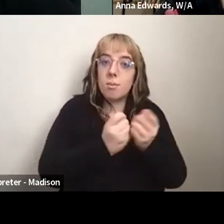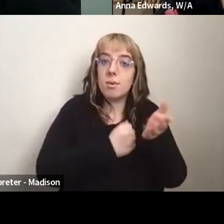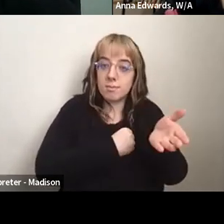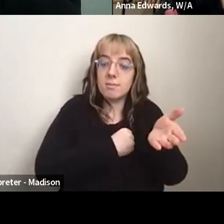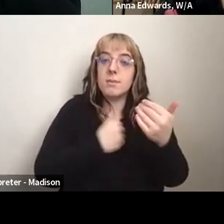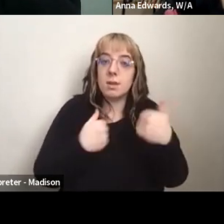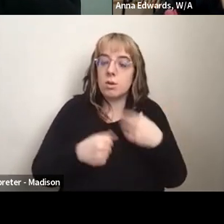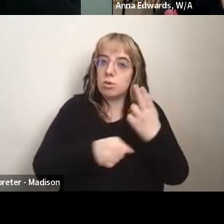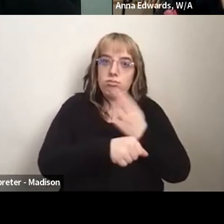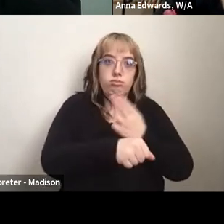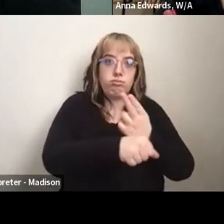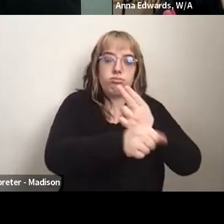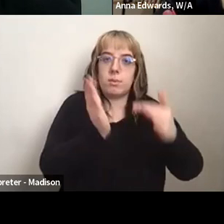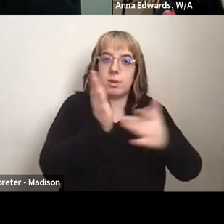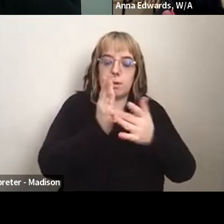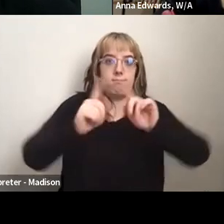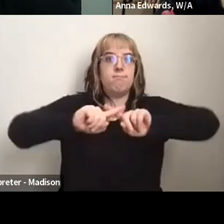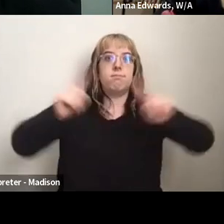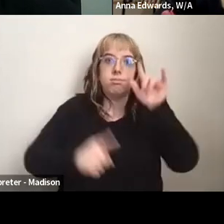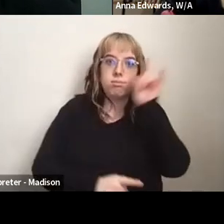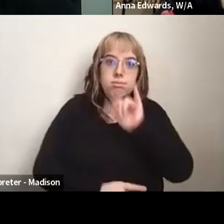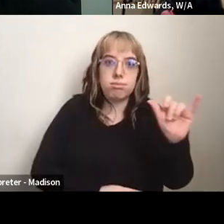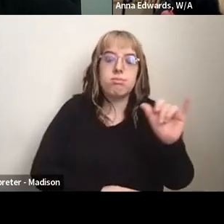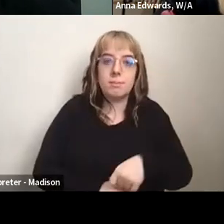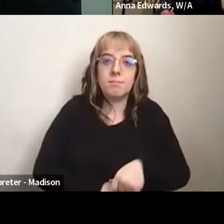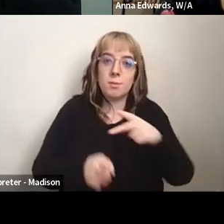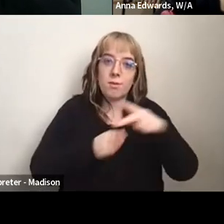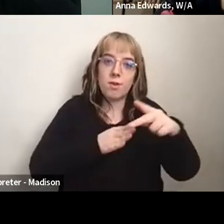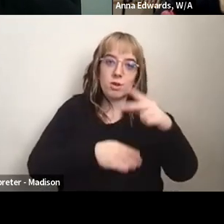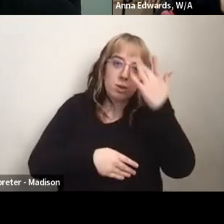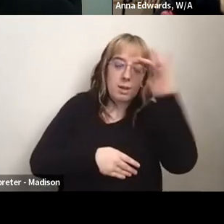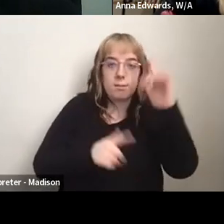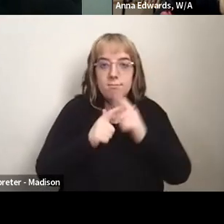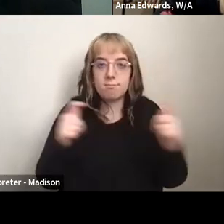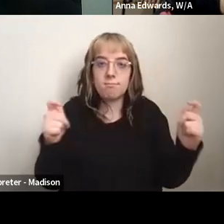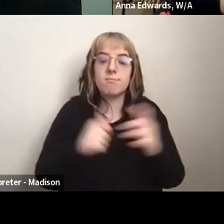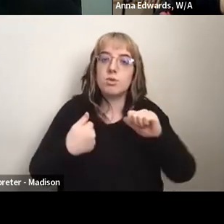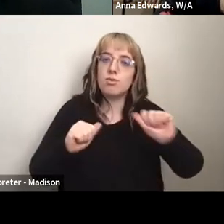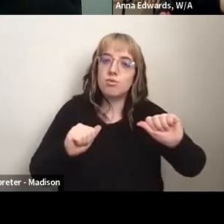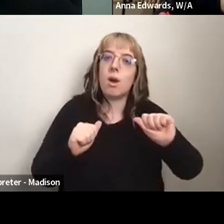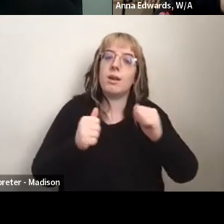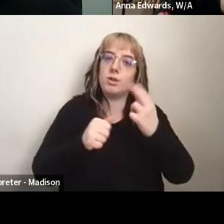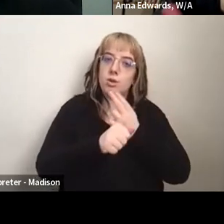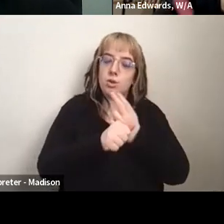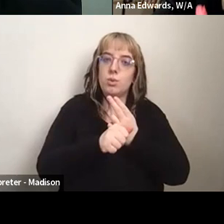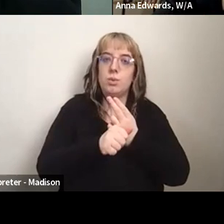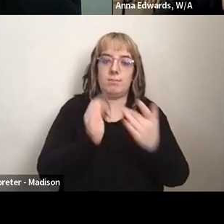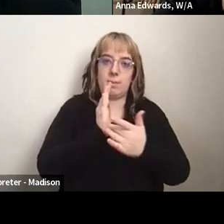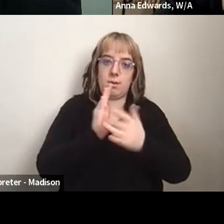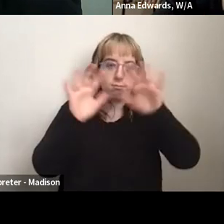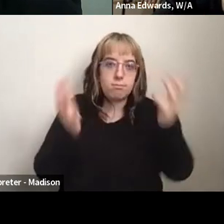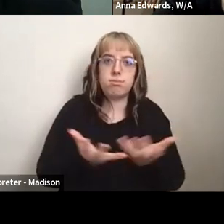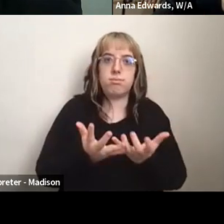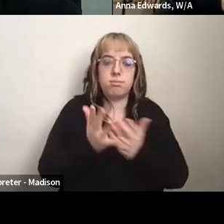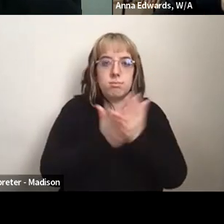use technology differently, so artificial intelligence, things like that. So we're trying to use technology across the content areas, but it really is a